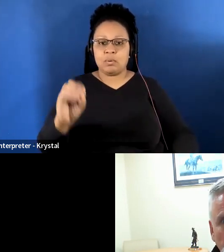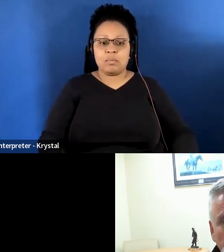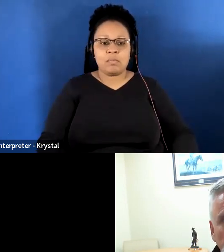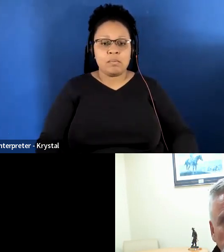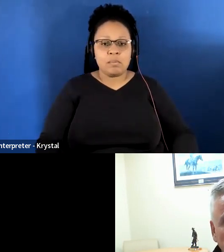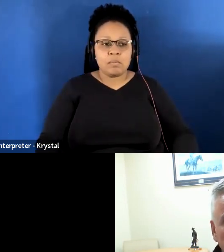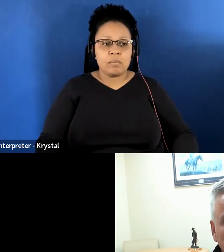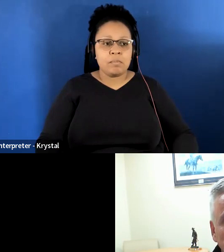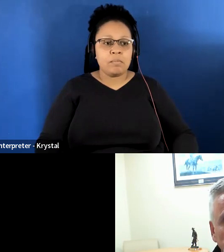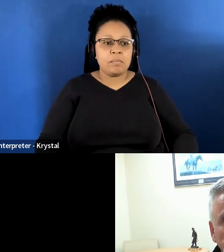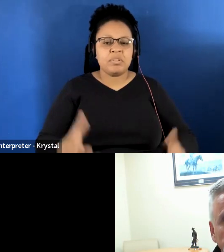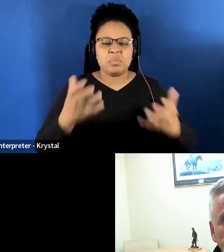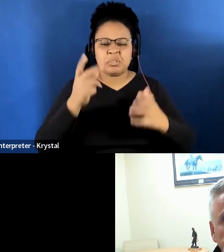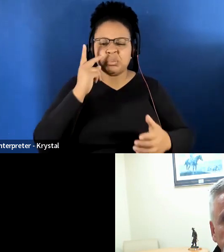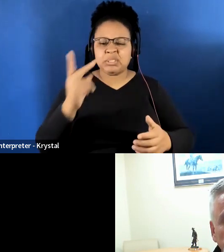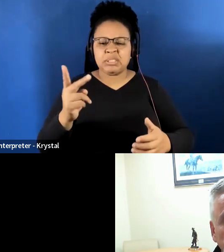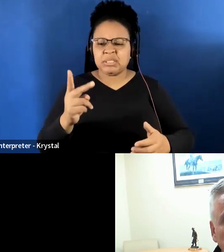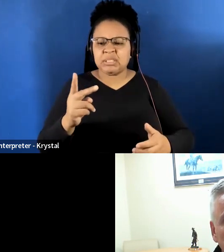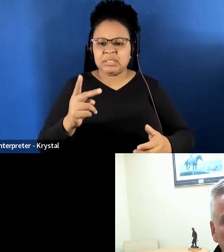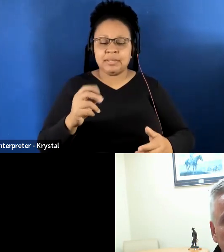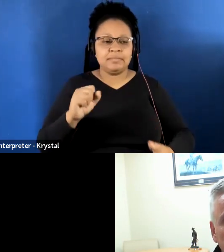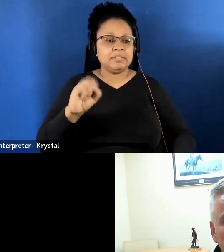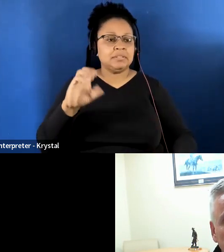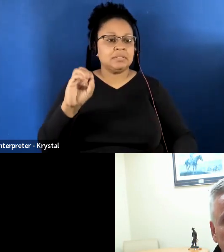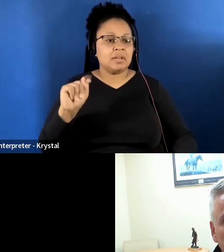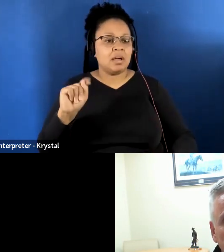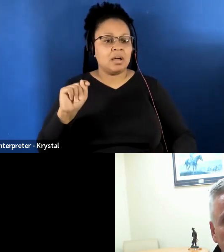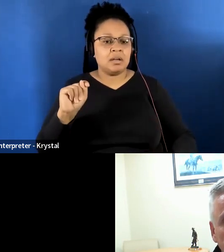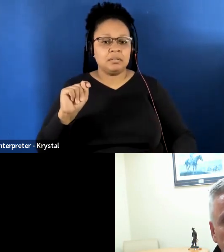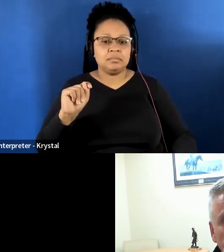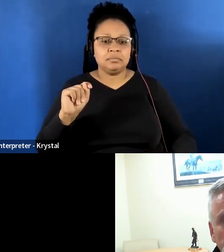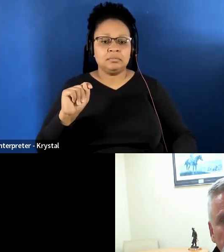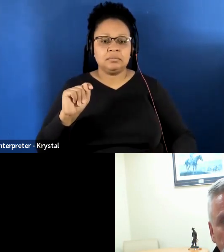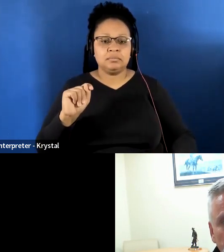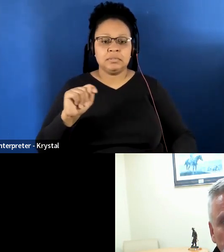view here. So I have Scott,